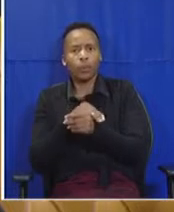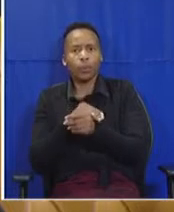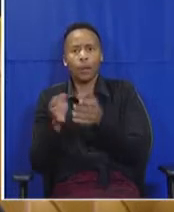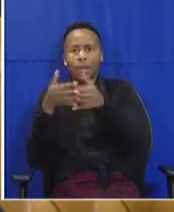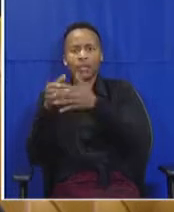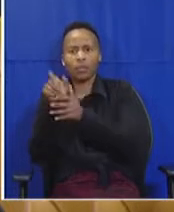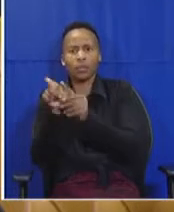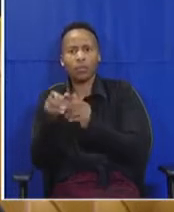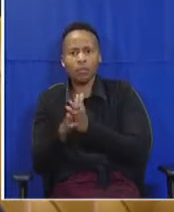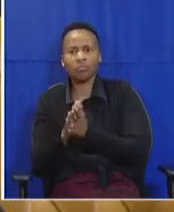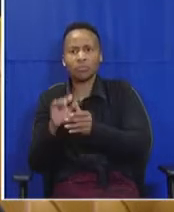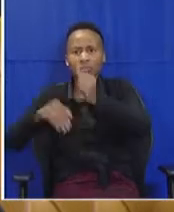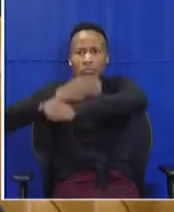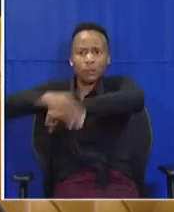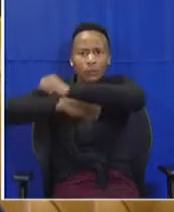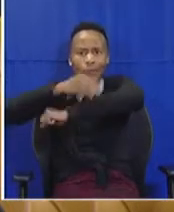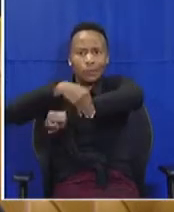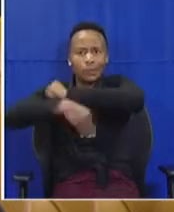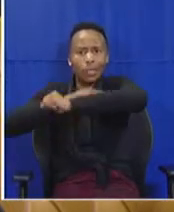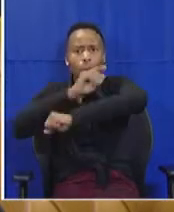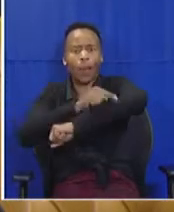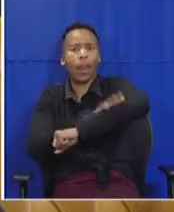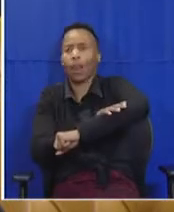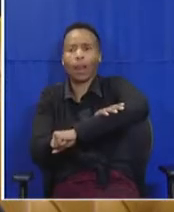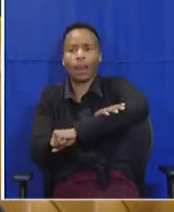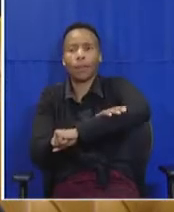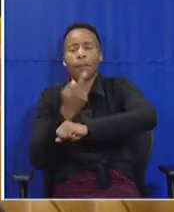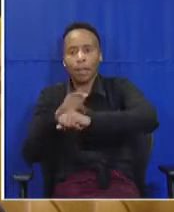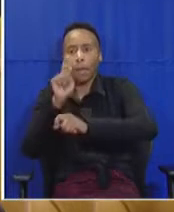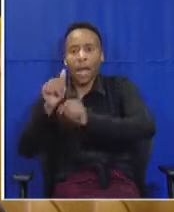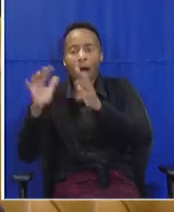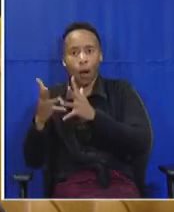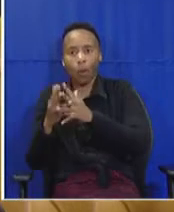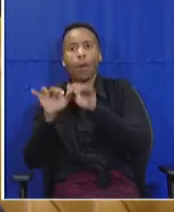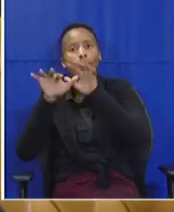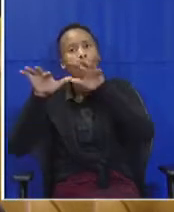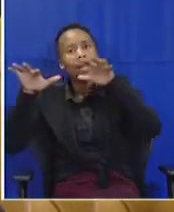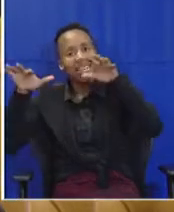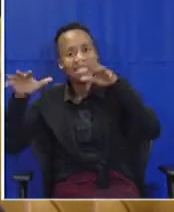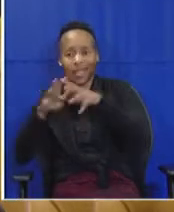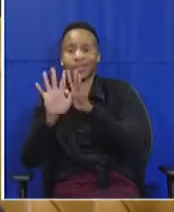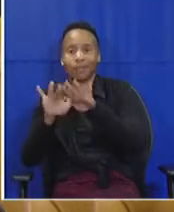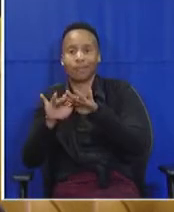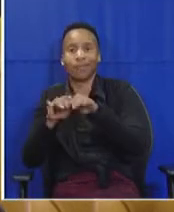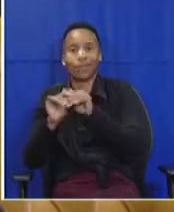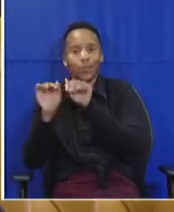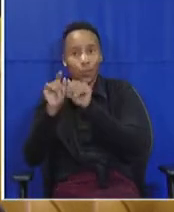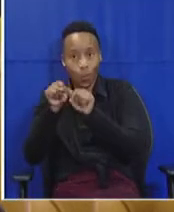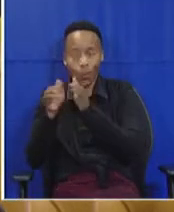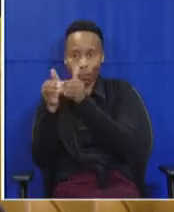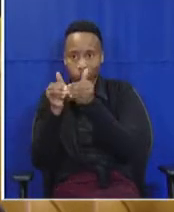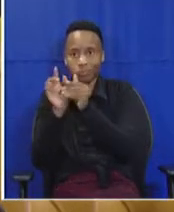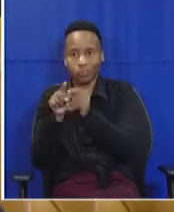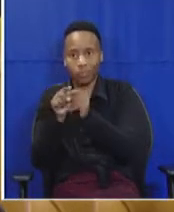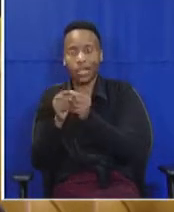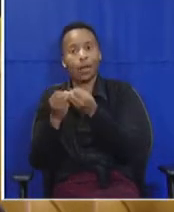many bandages and whatever, but you are costed in terms of the population you are looking after and the average number of operations